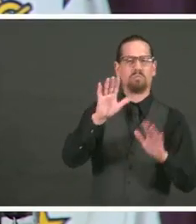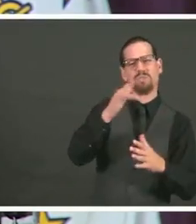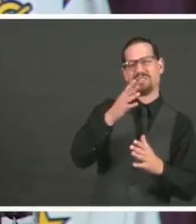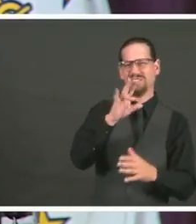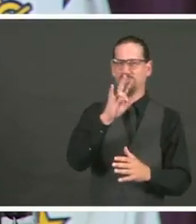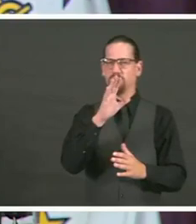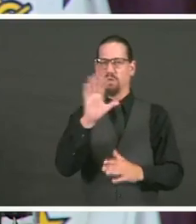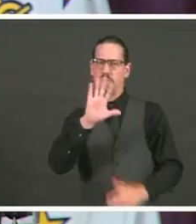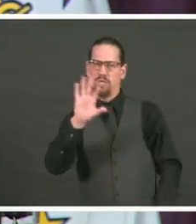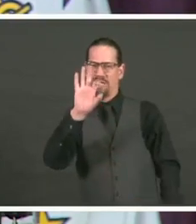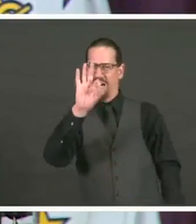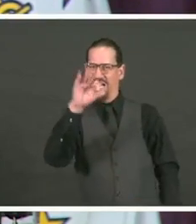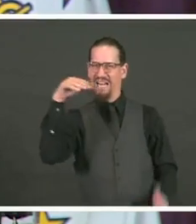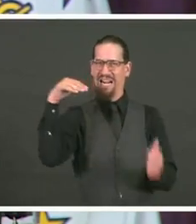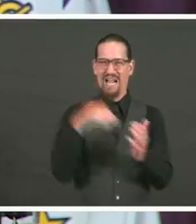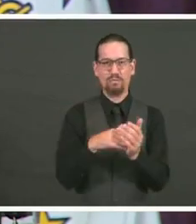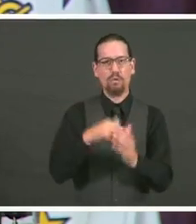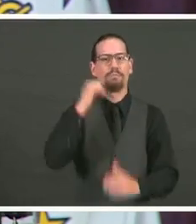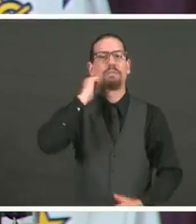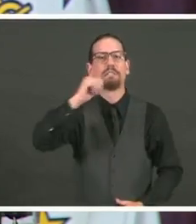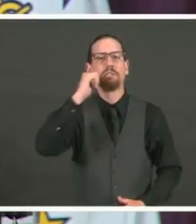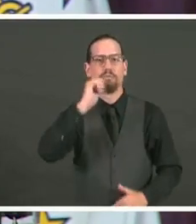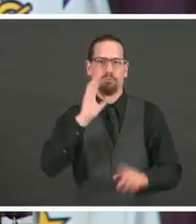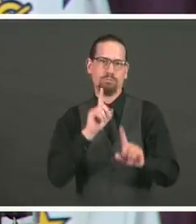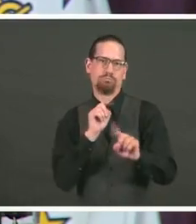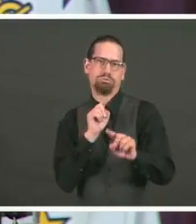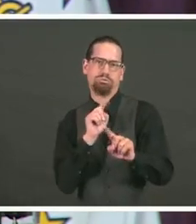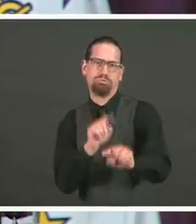9,000 tests per day.